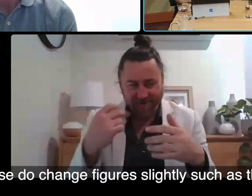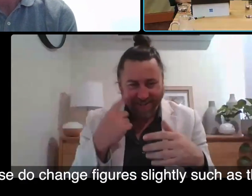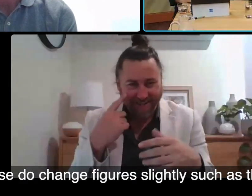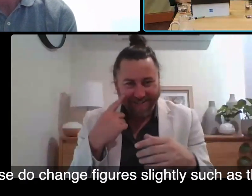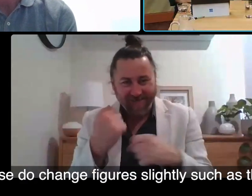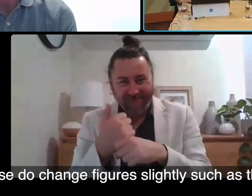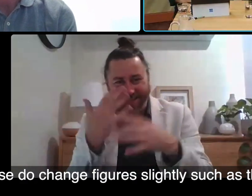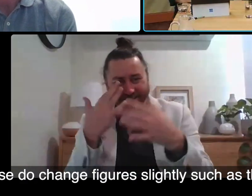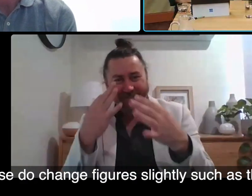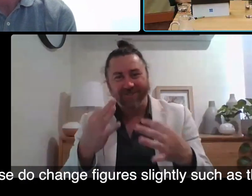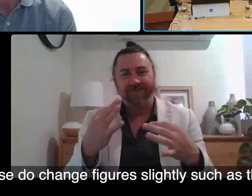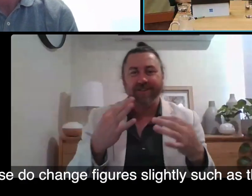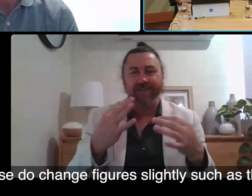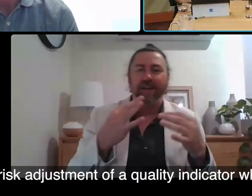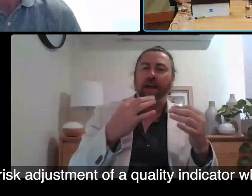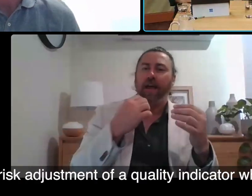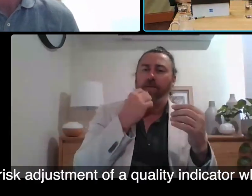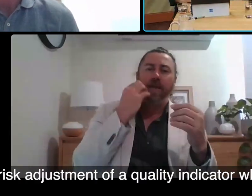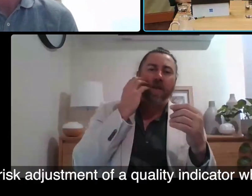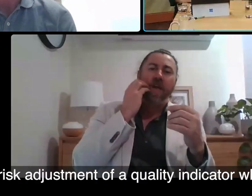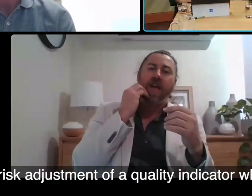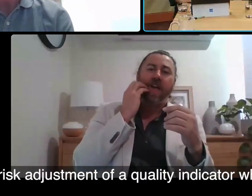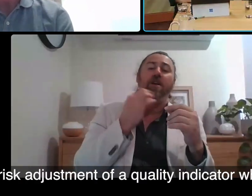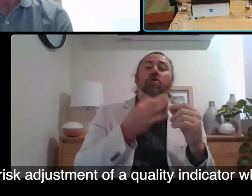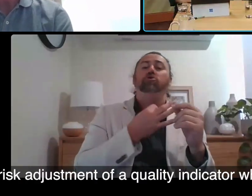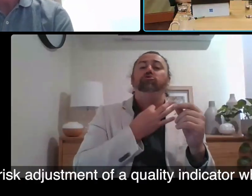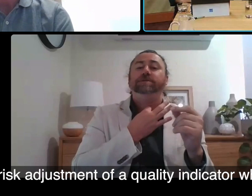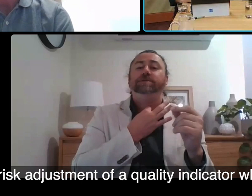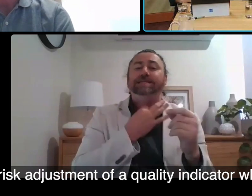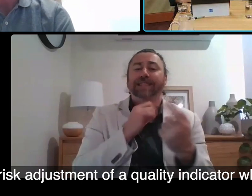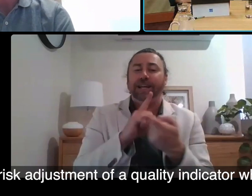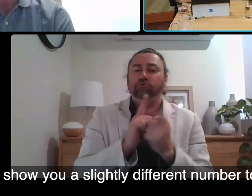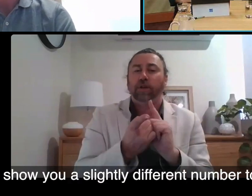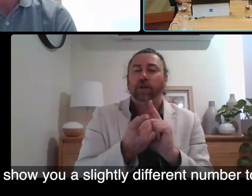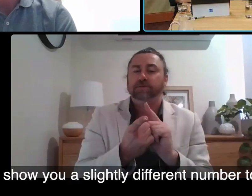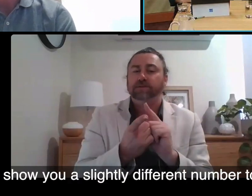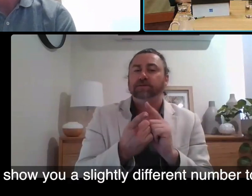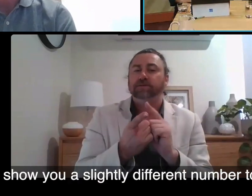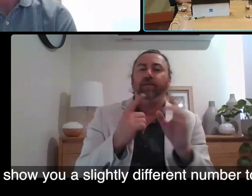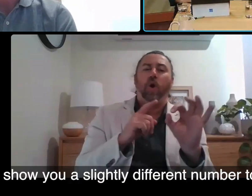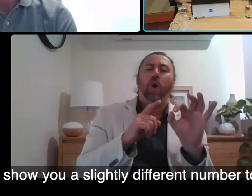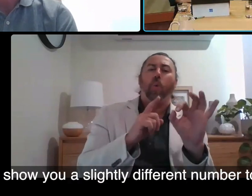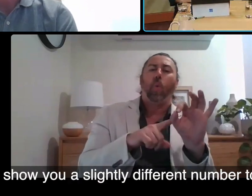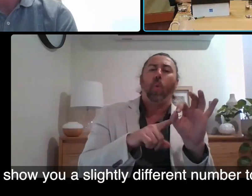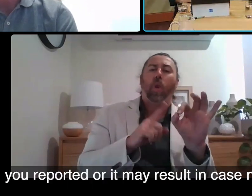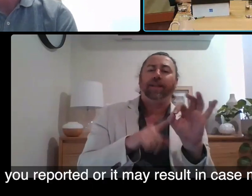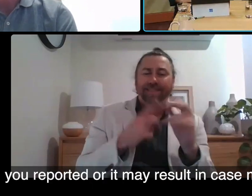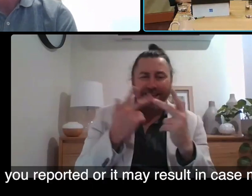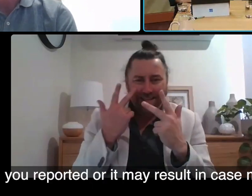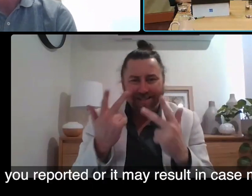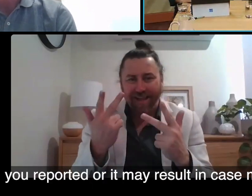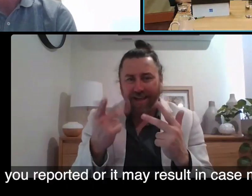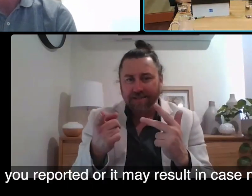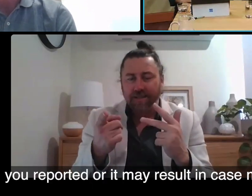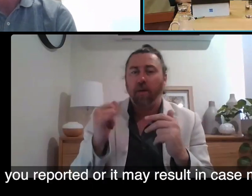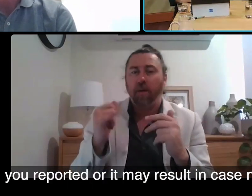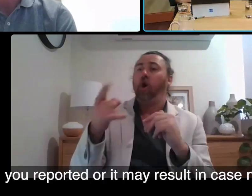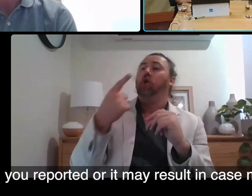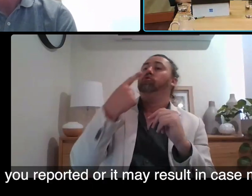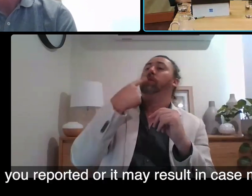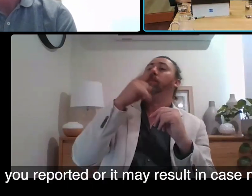do change figures slightly, such as through risk adjustment of a quality indicator, which might show you a slightly different number to the one you